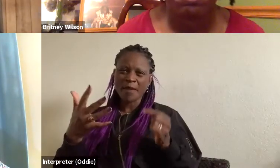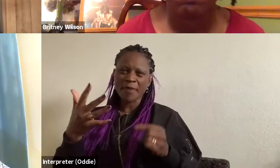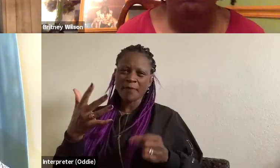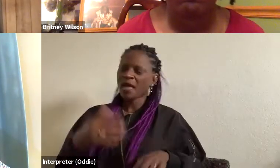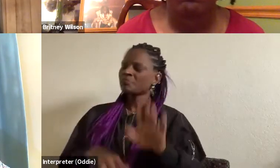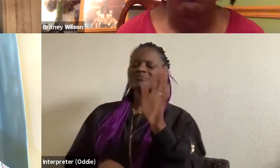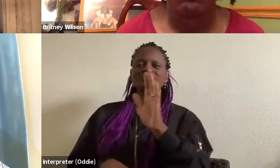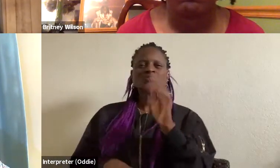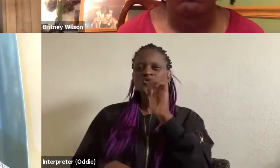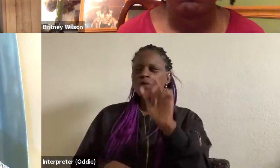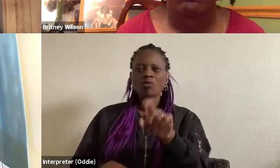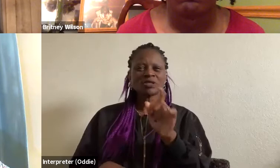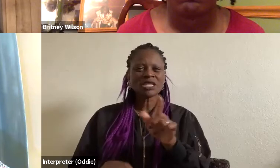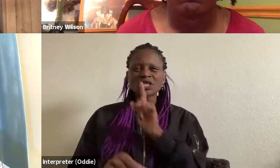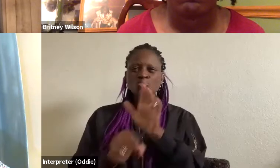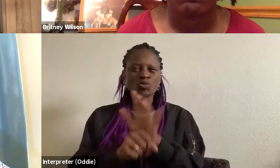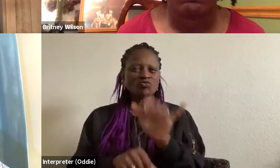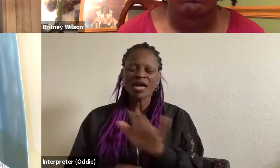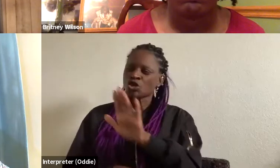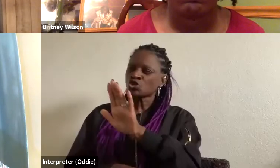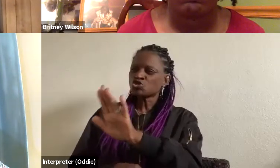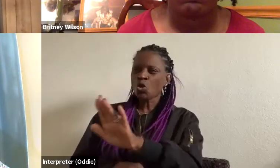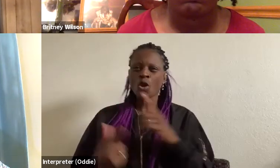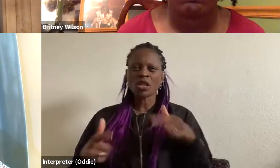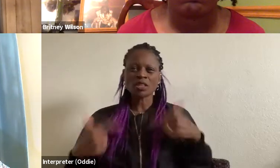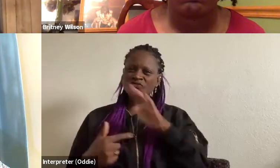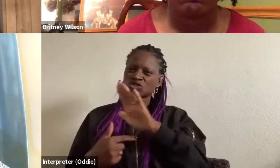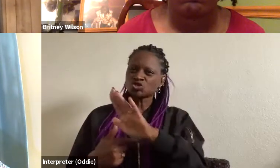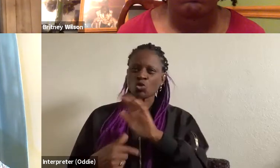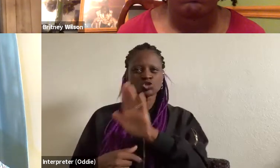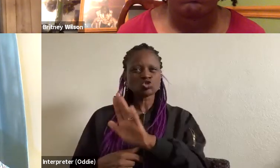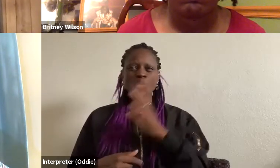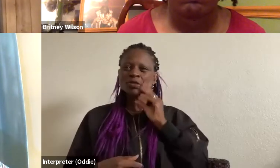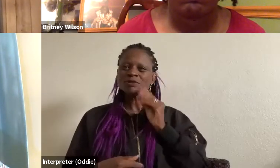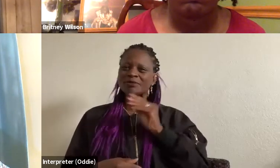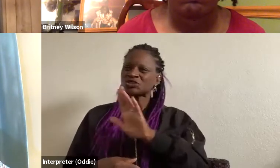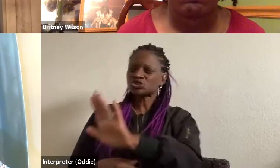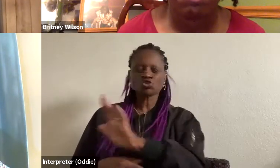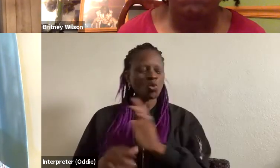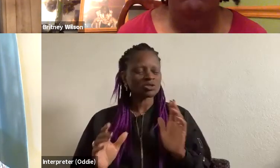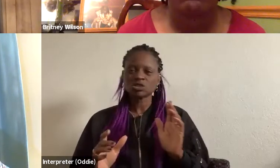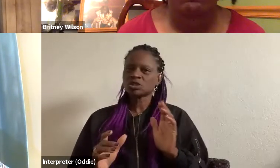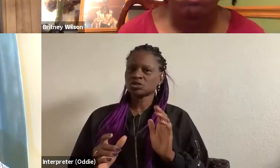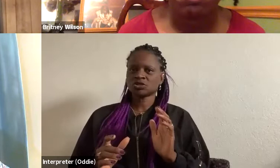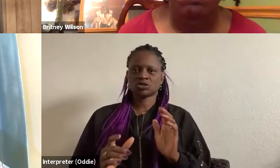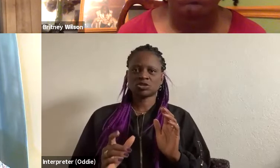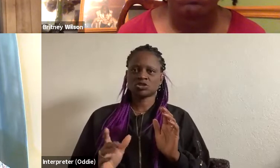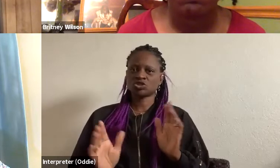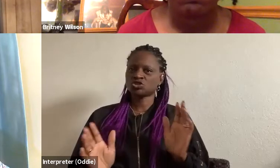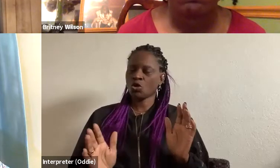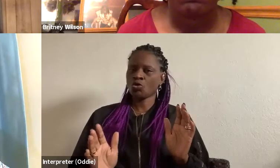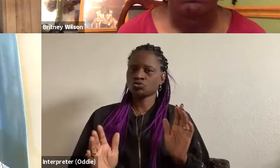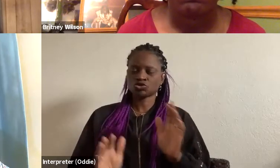your worth. Your experience is your experience. And if a white disabled person or a non-Black person of color, because they too are problematic, let's keep it